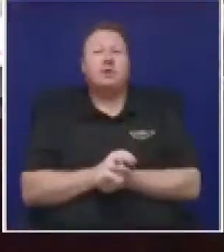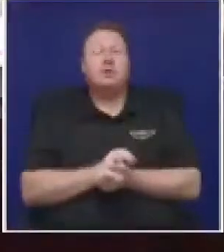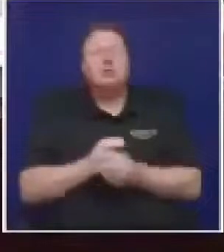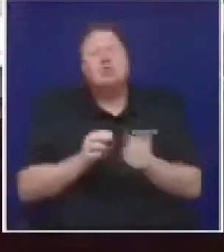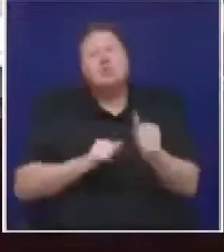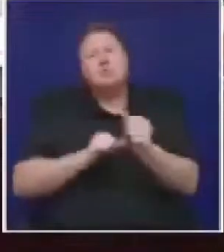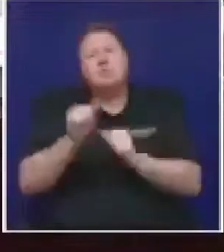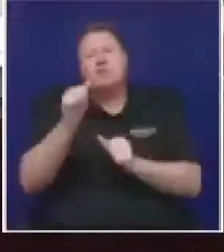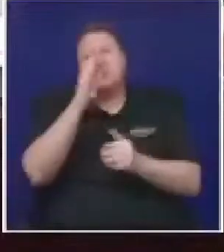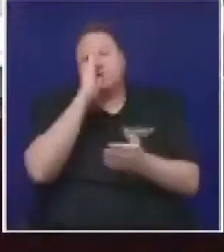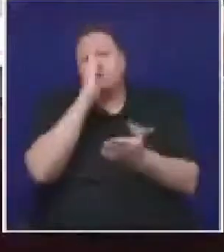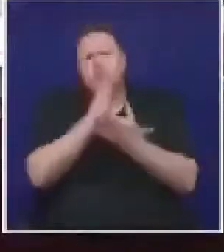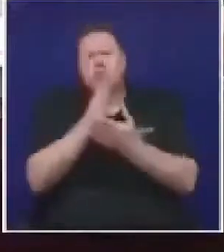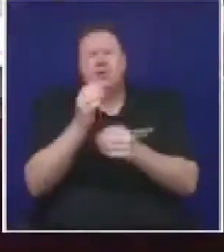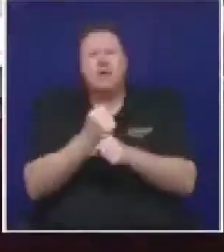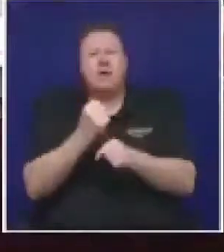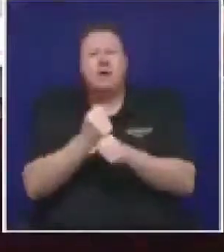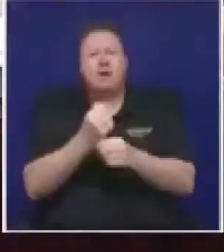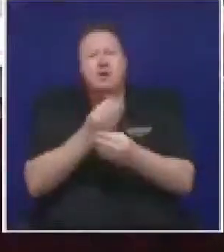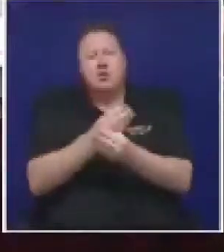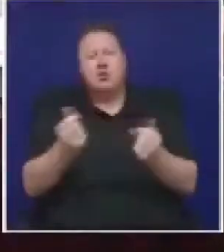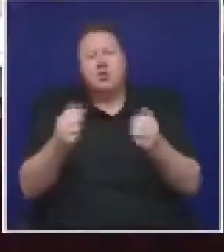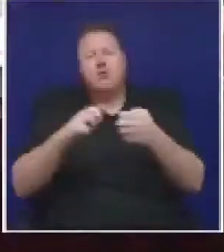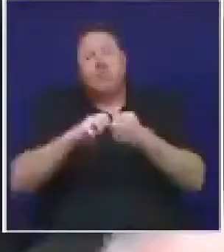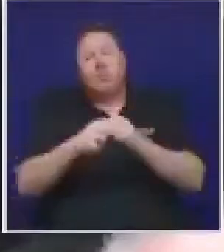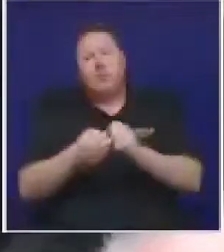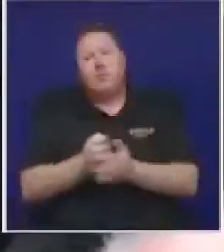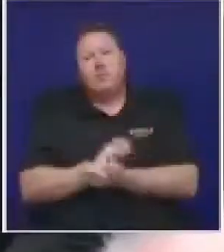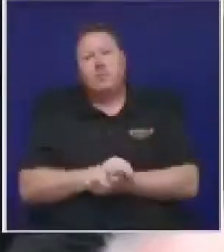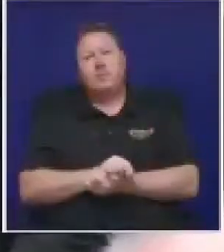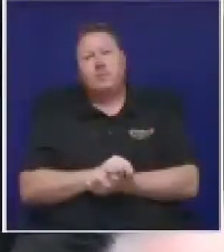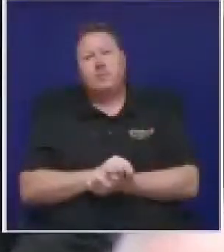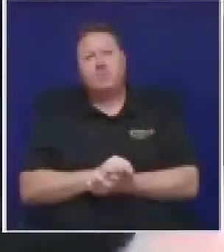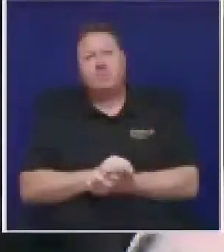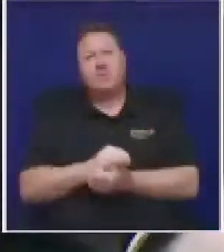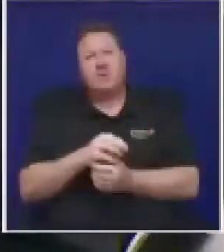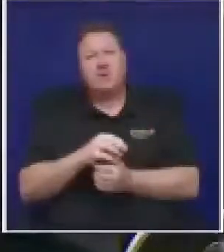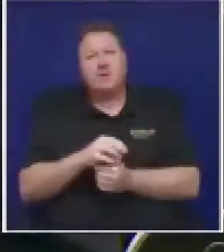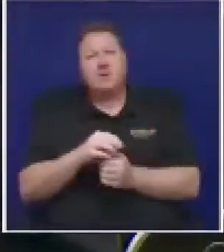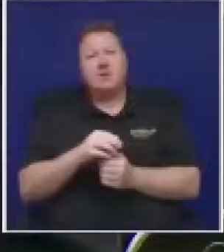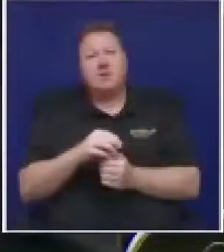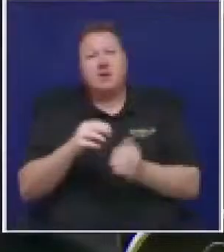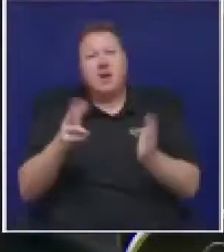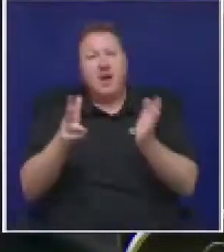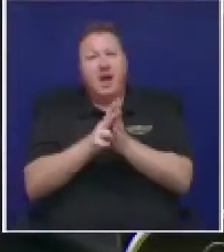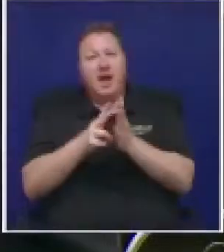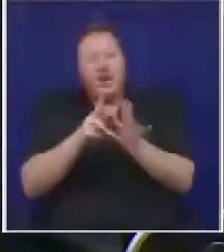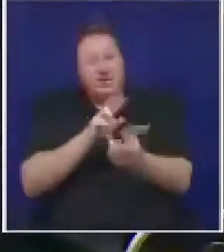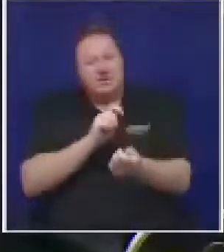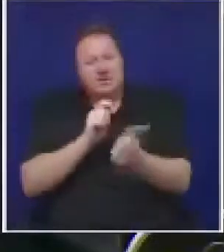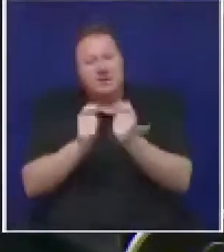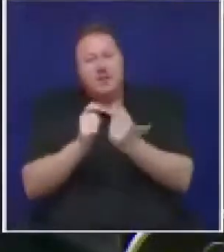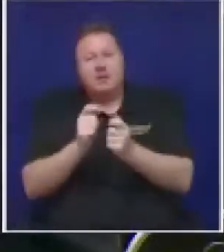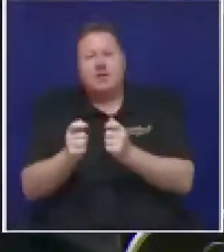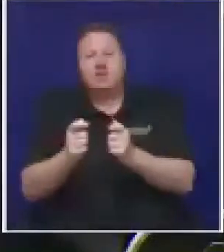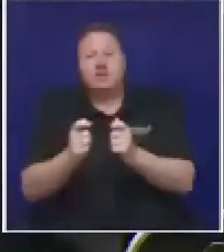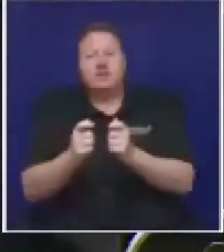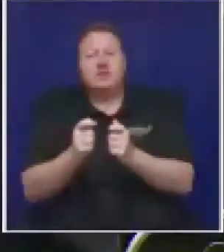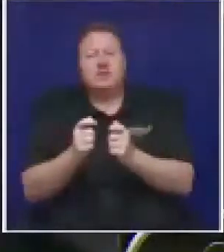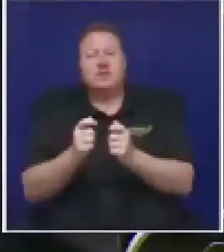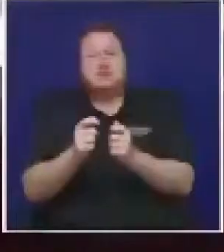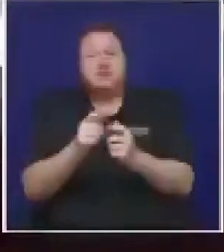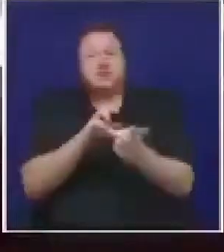best to ensure that we resolve the problem. That's why the Act was amended to bring in the registrar to ensure